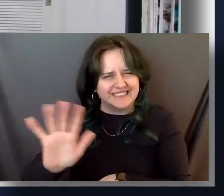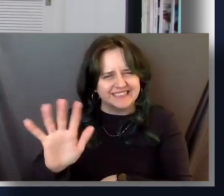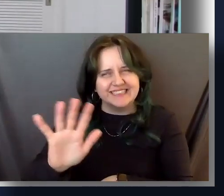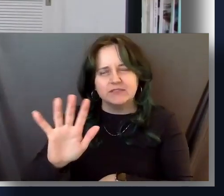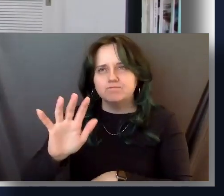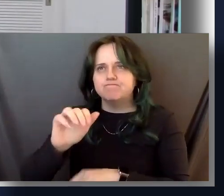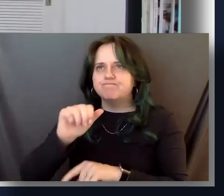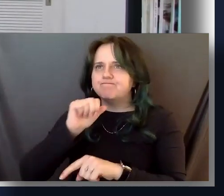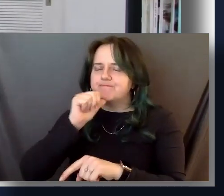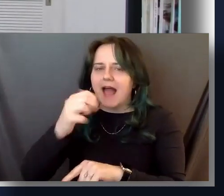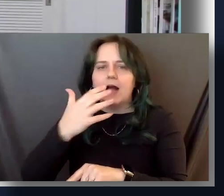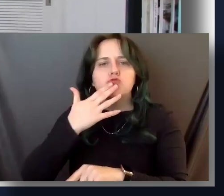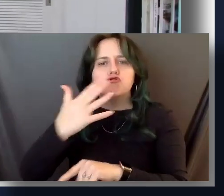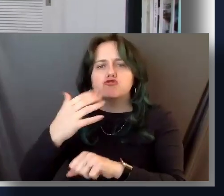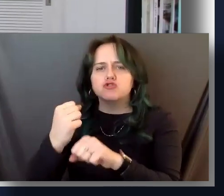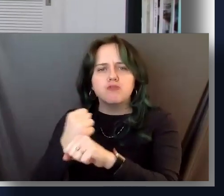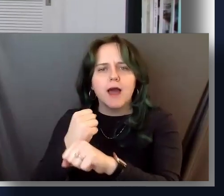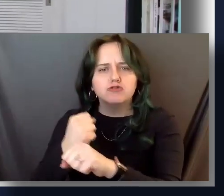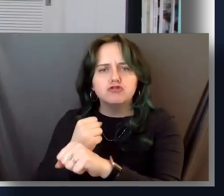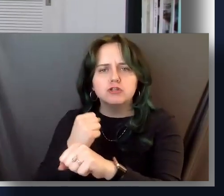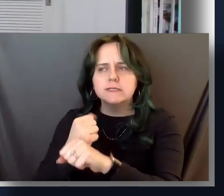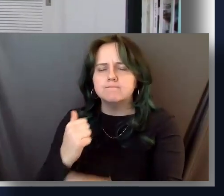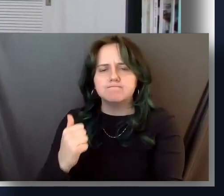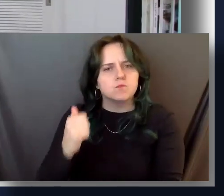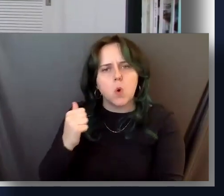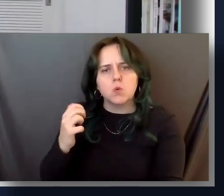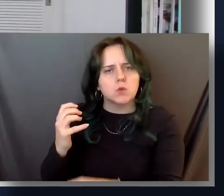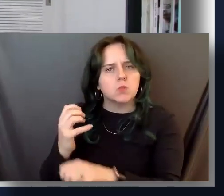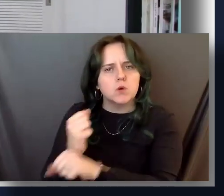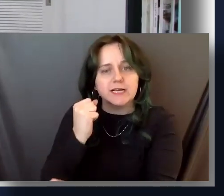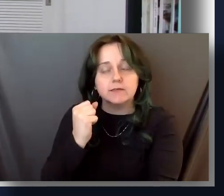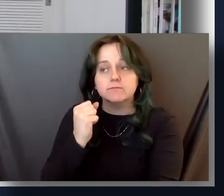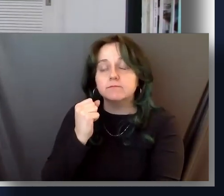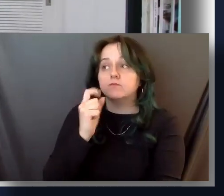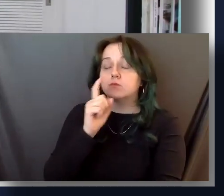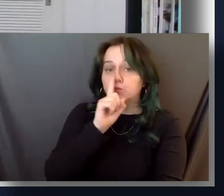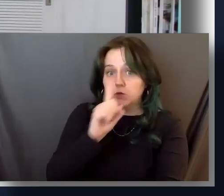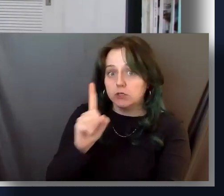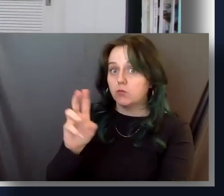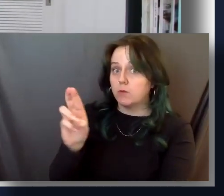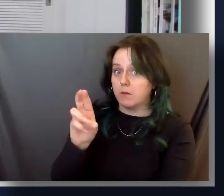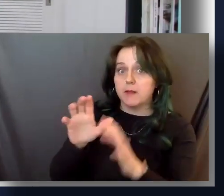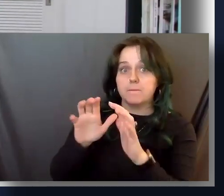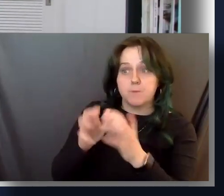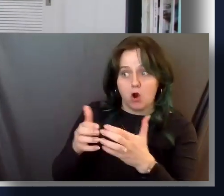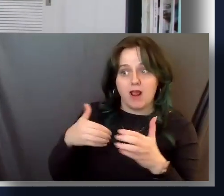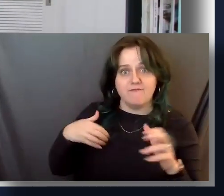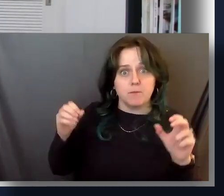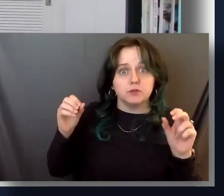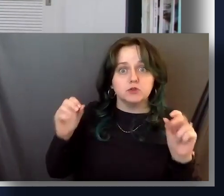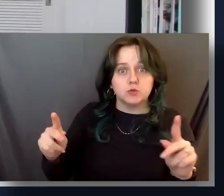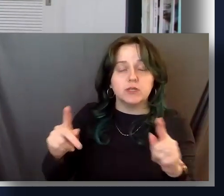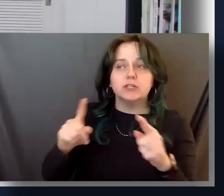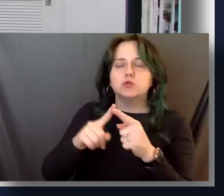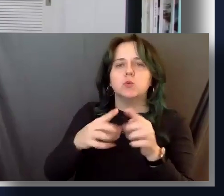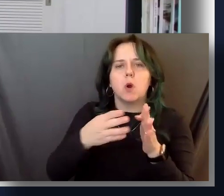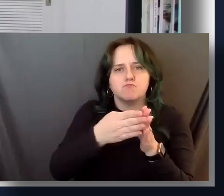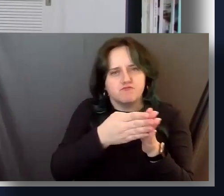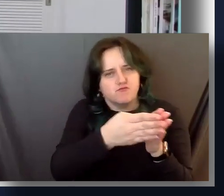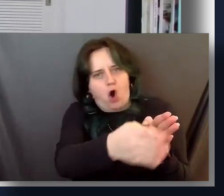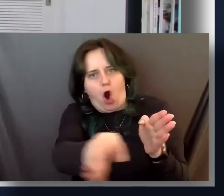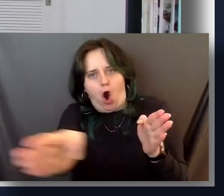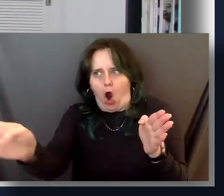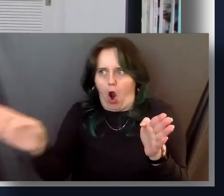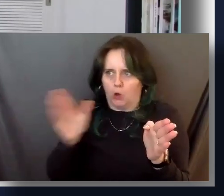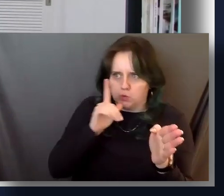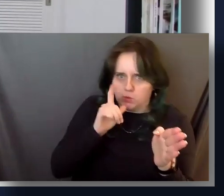voter base is not a winning strategy, and that they have an opportunity right now to begin to broaden